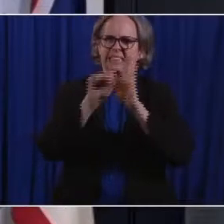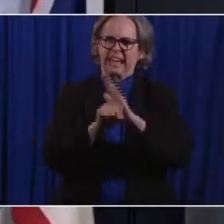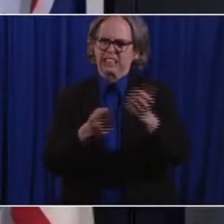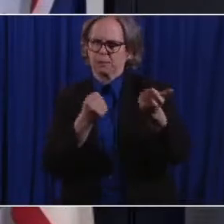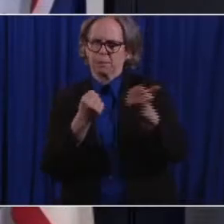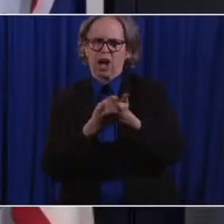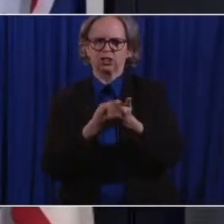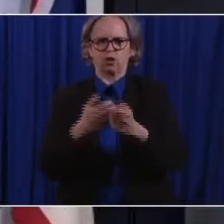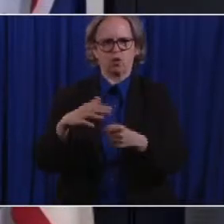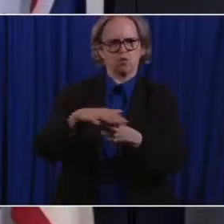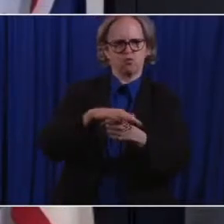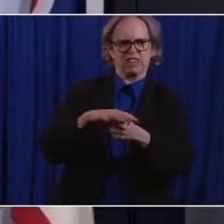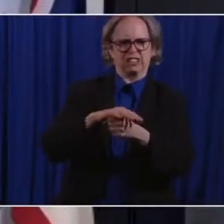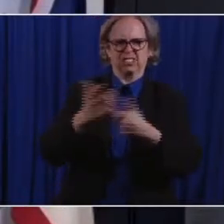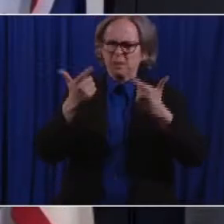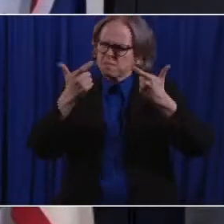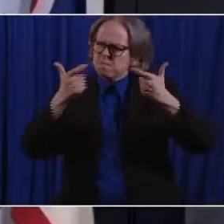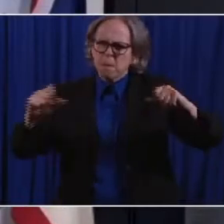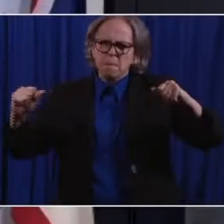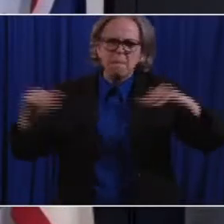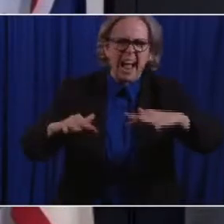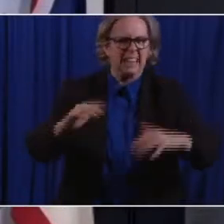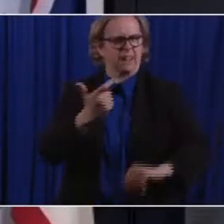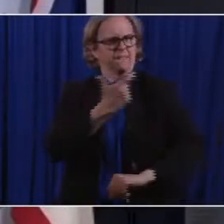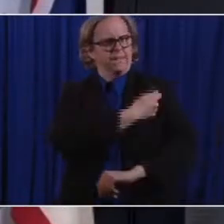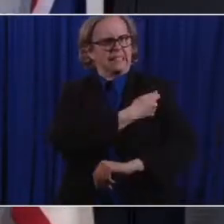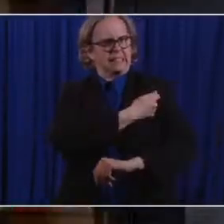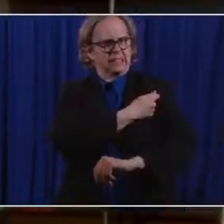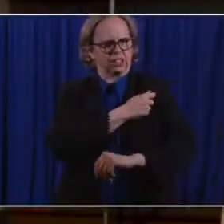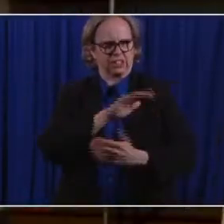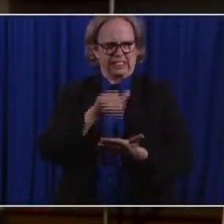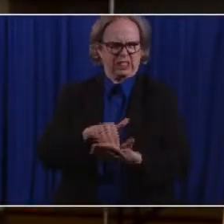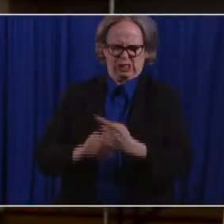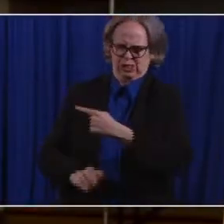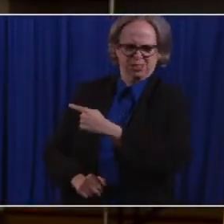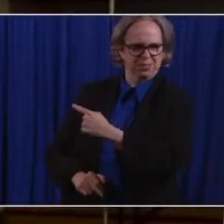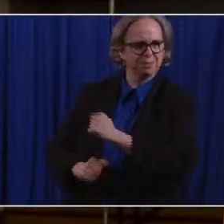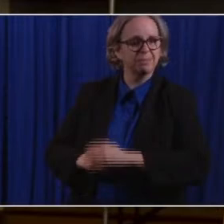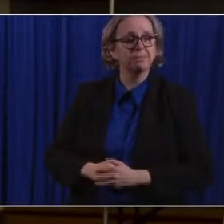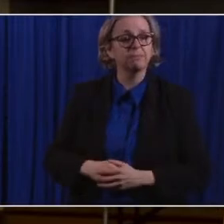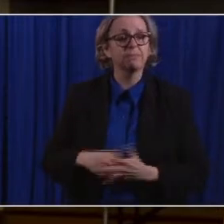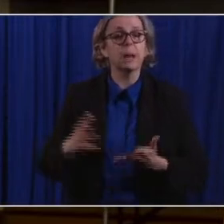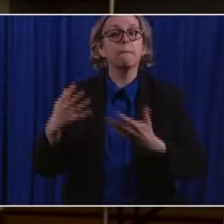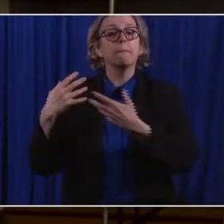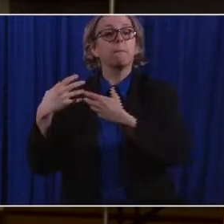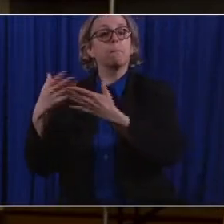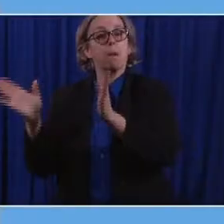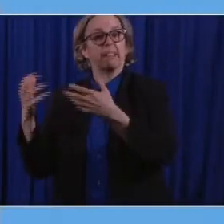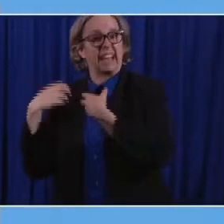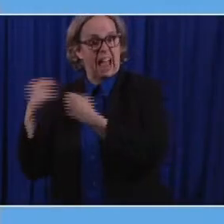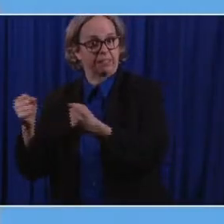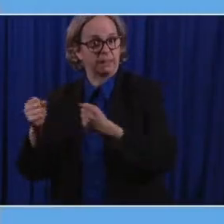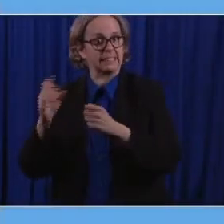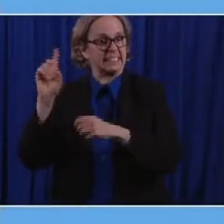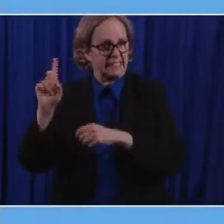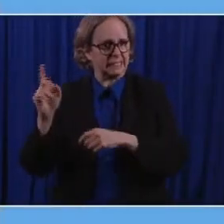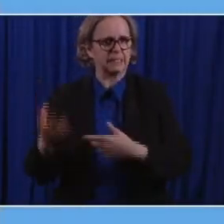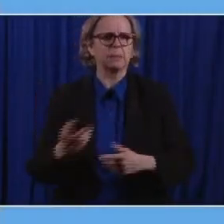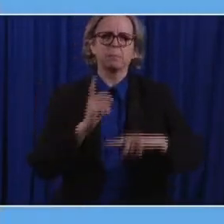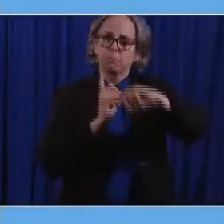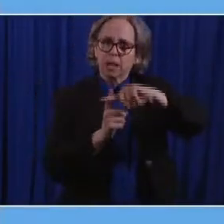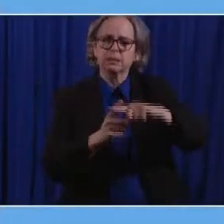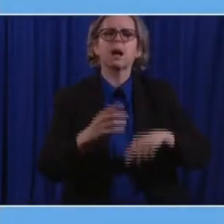sites. The public health of Dayton and Montgomery County has done a phenomenal job. Fran and I had the opportunity